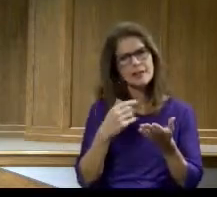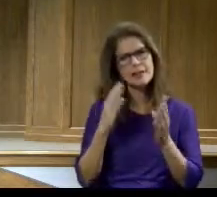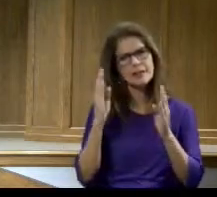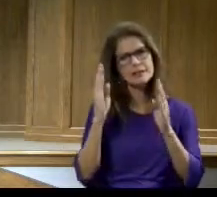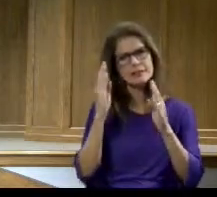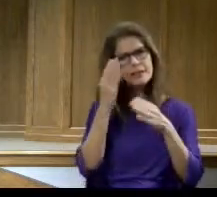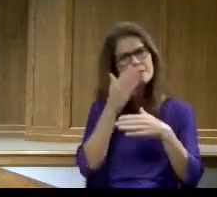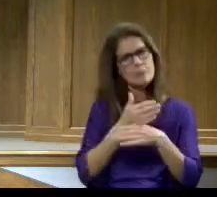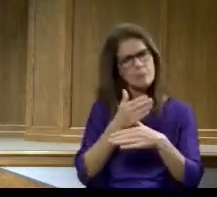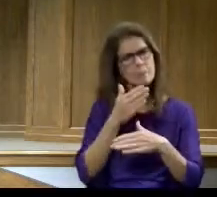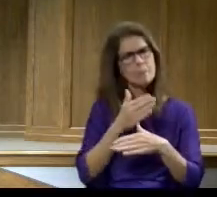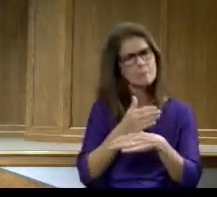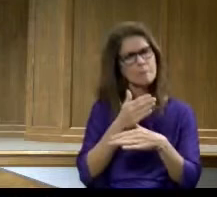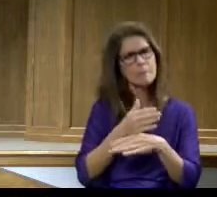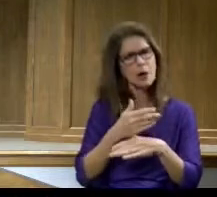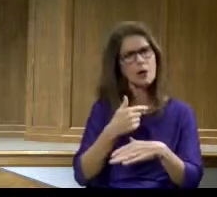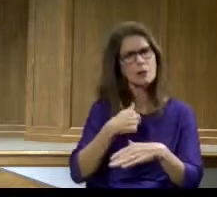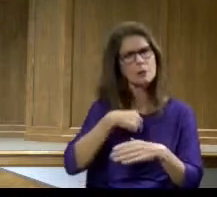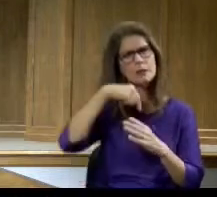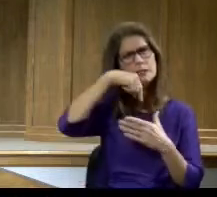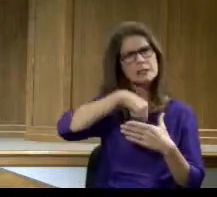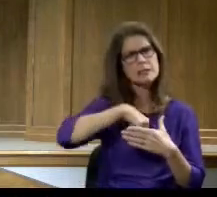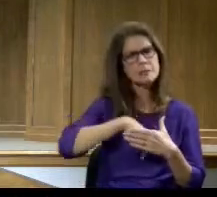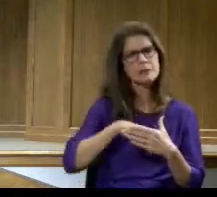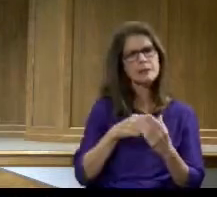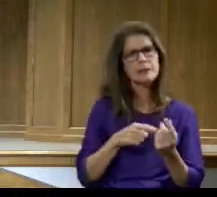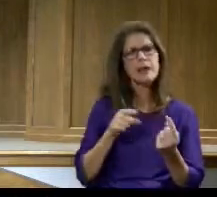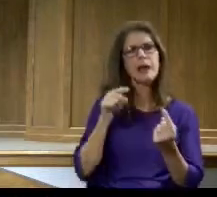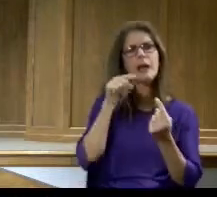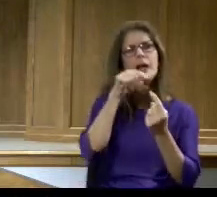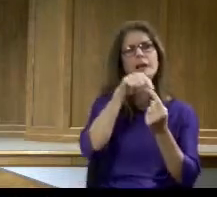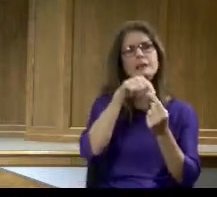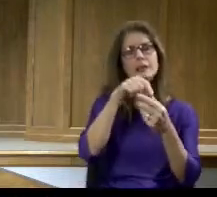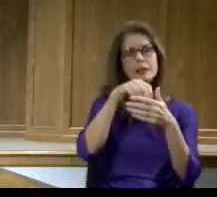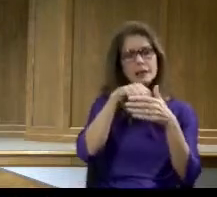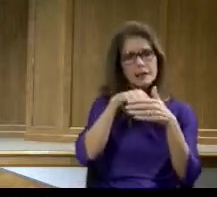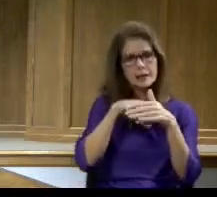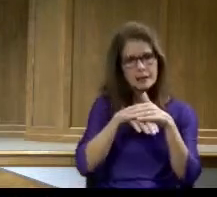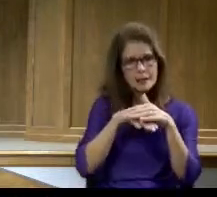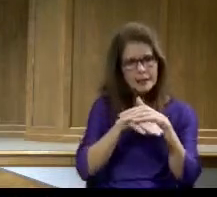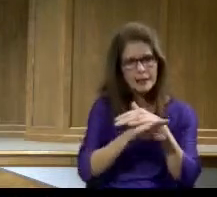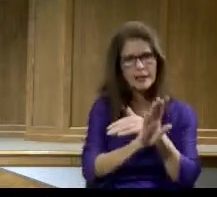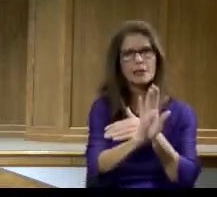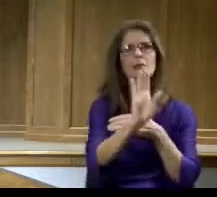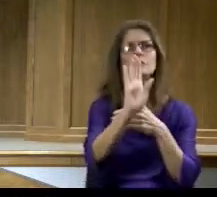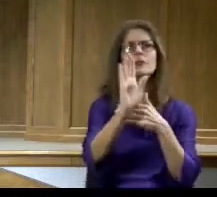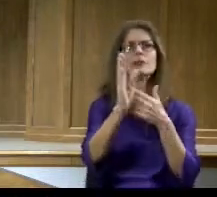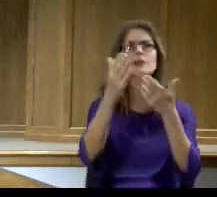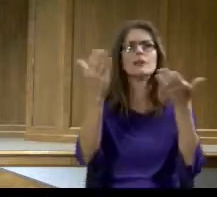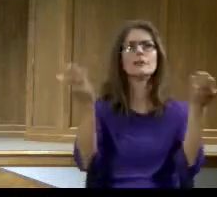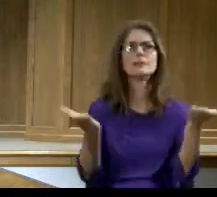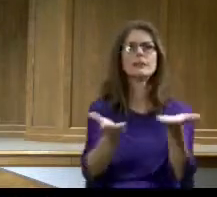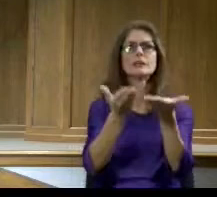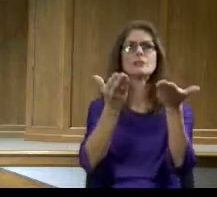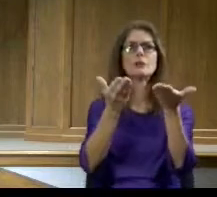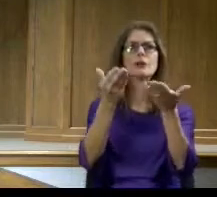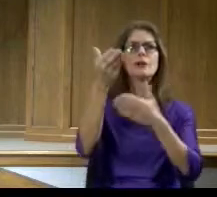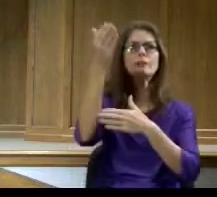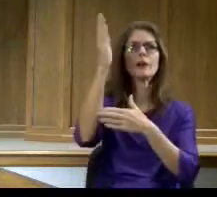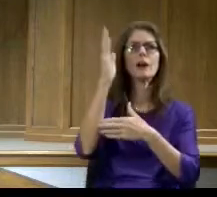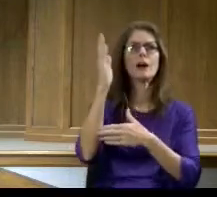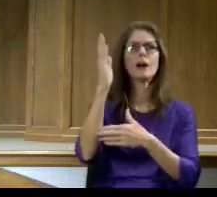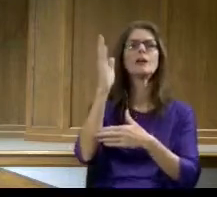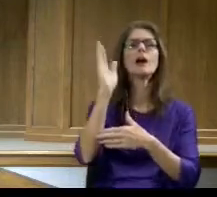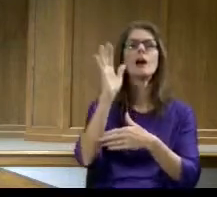Till I entered the sanctuary of God. And then I understood their final